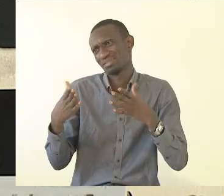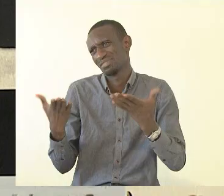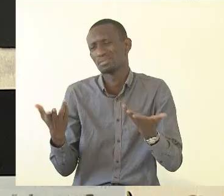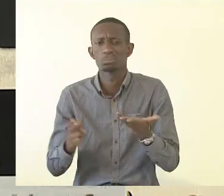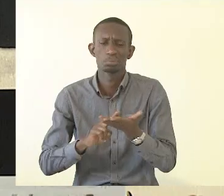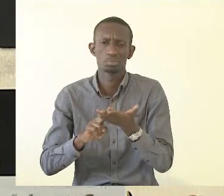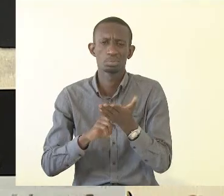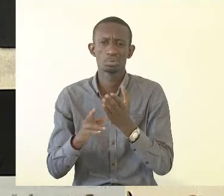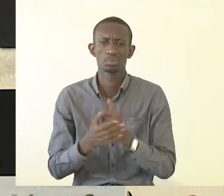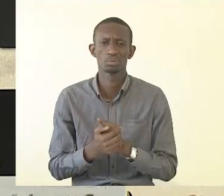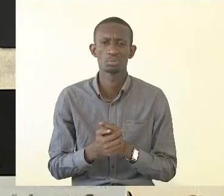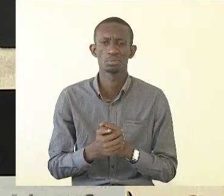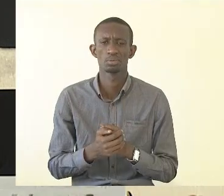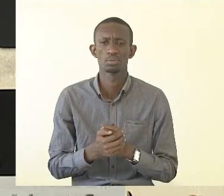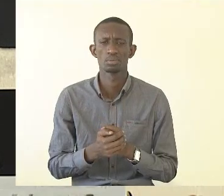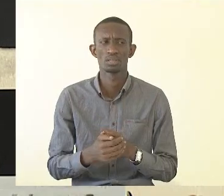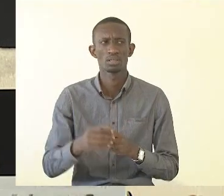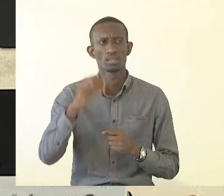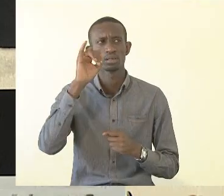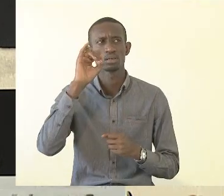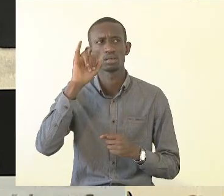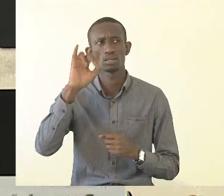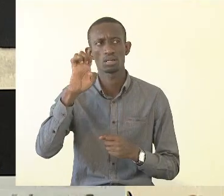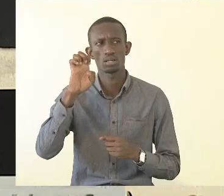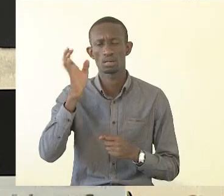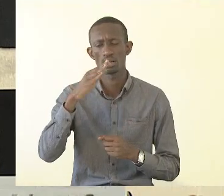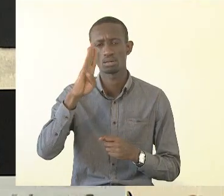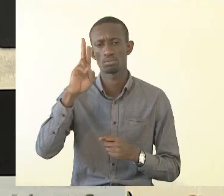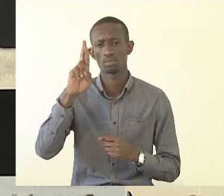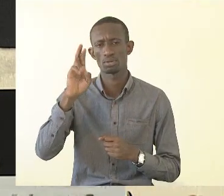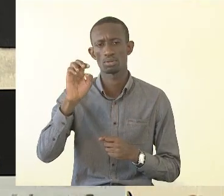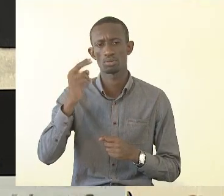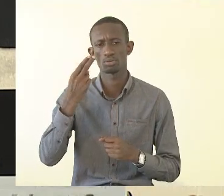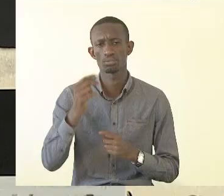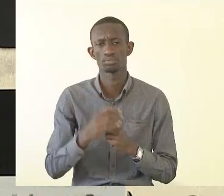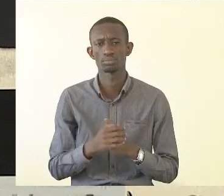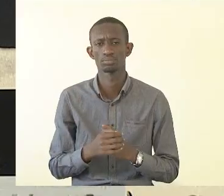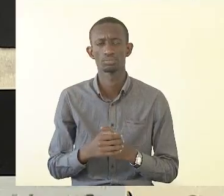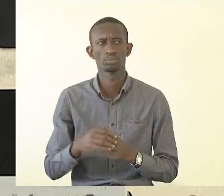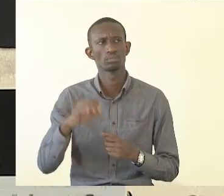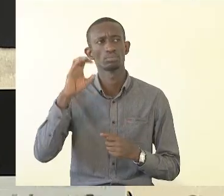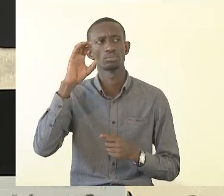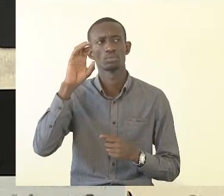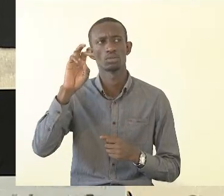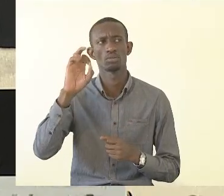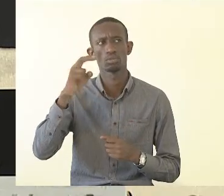iron 3 bromide or iron 3